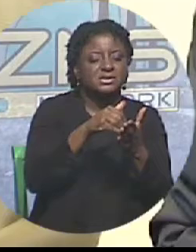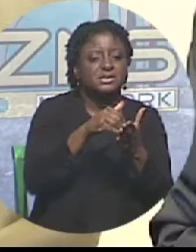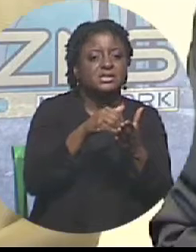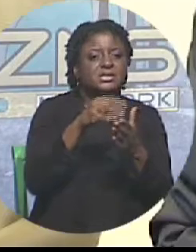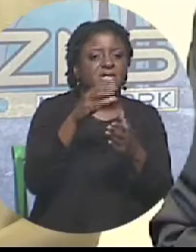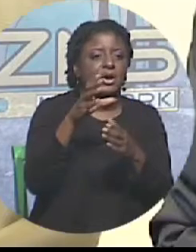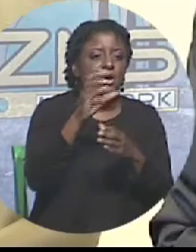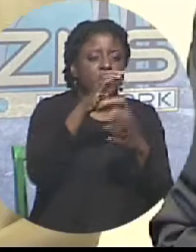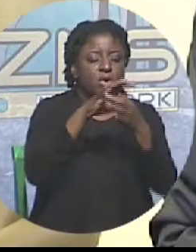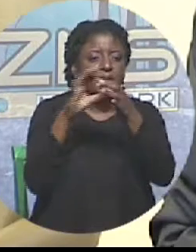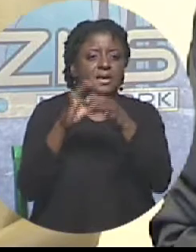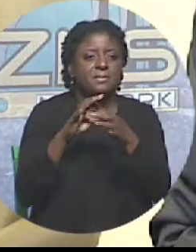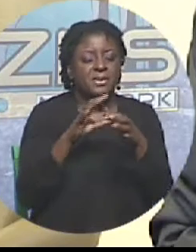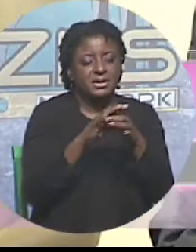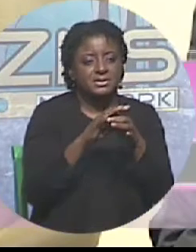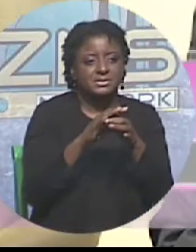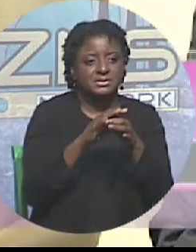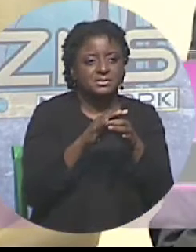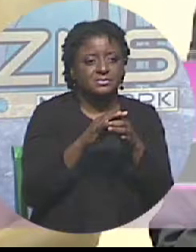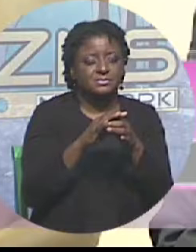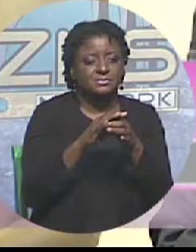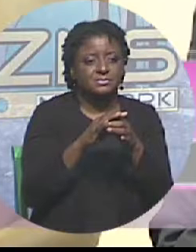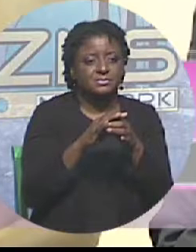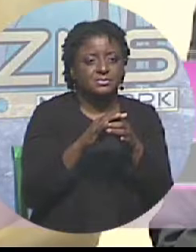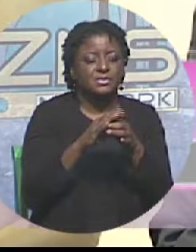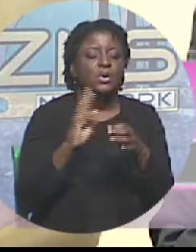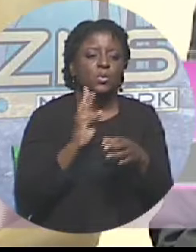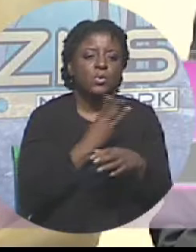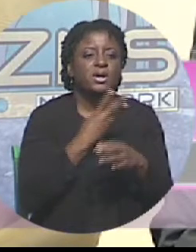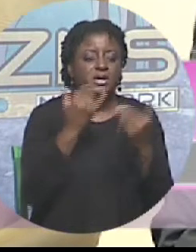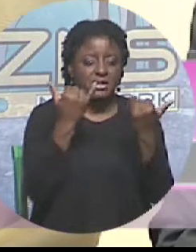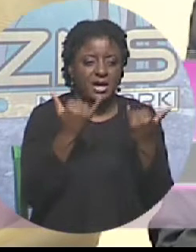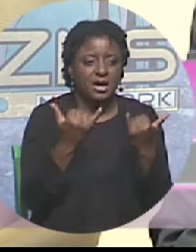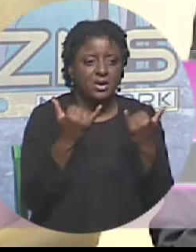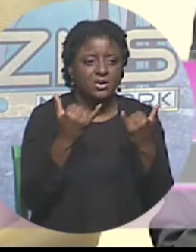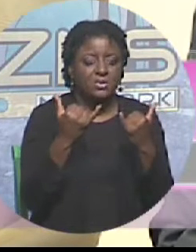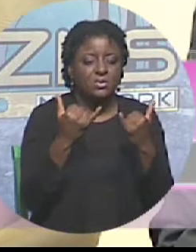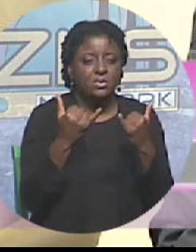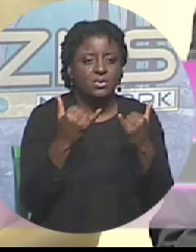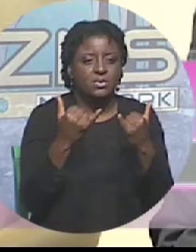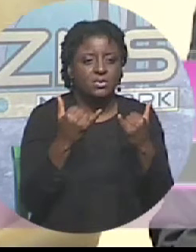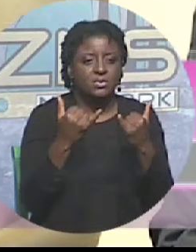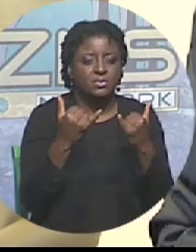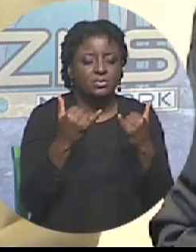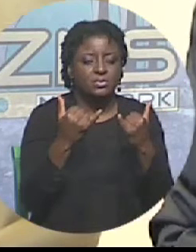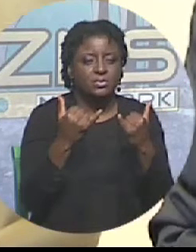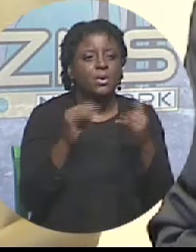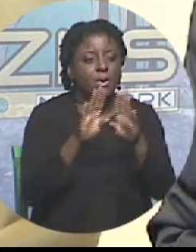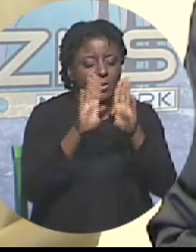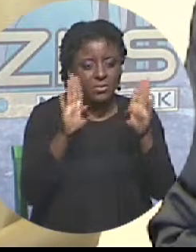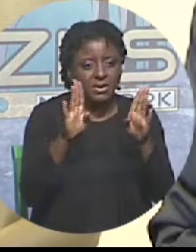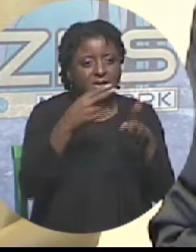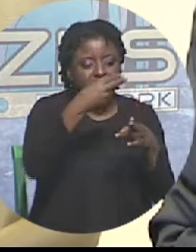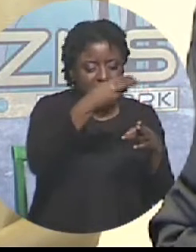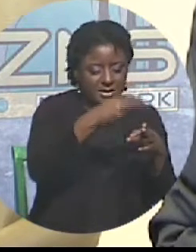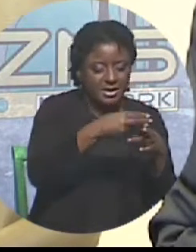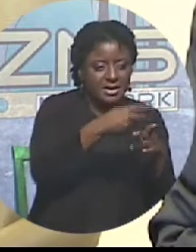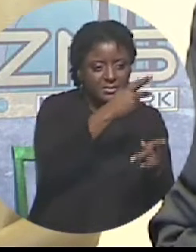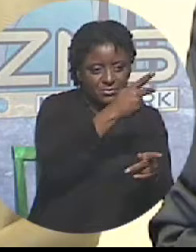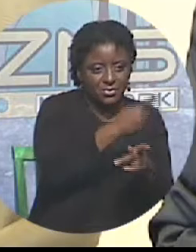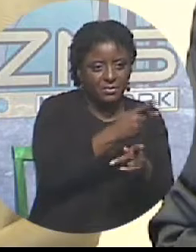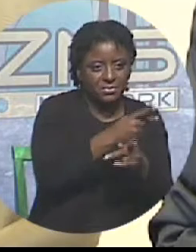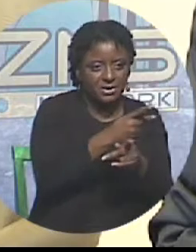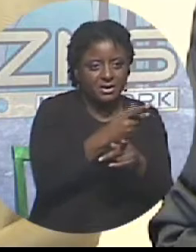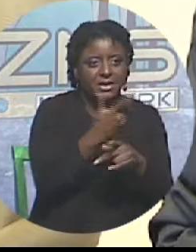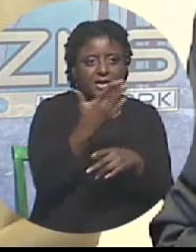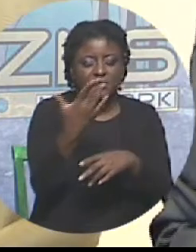We are now going to open up and name properly and mark out properly their